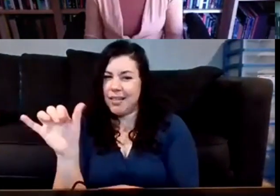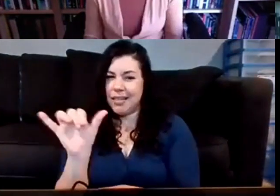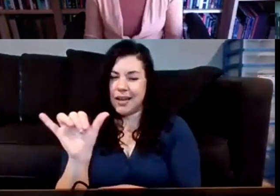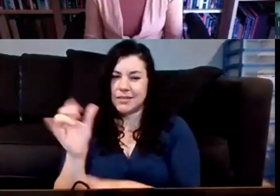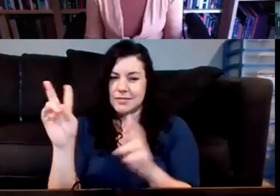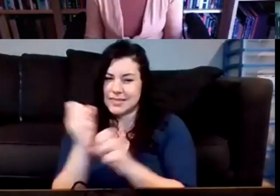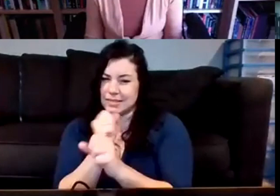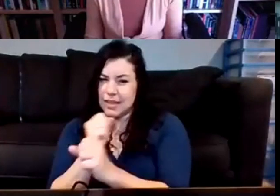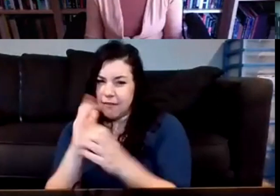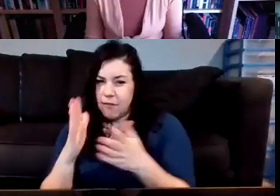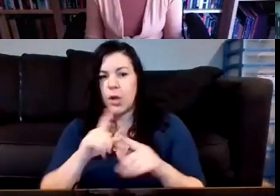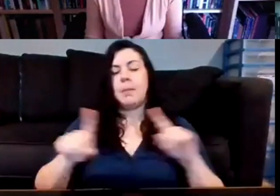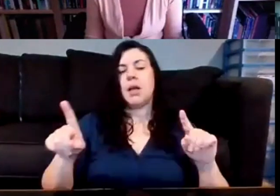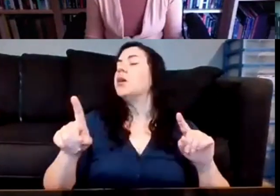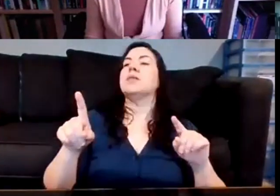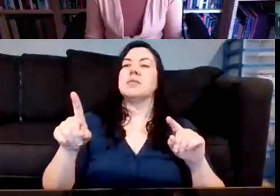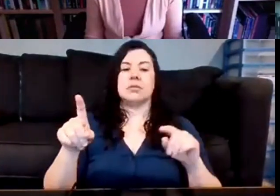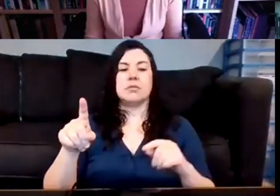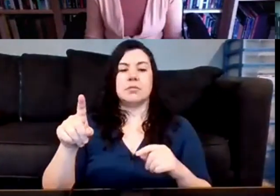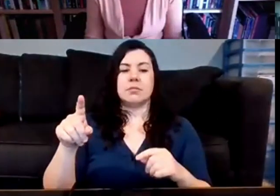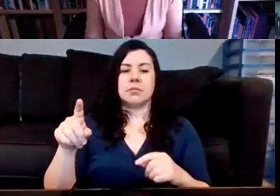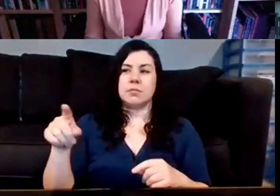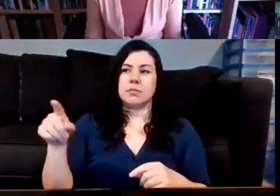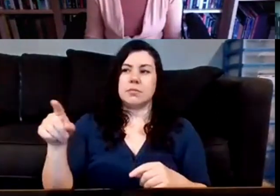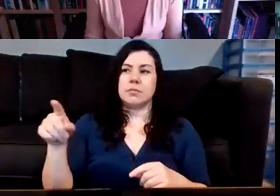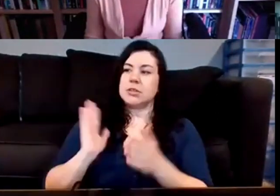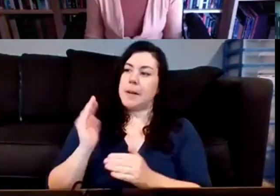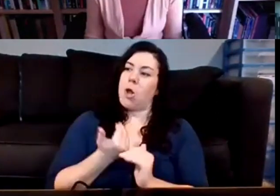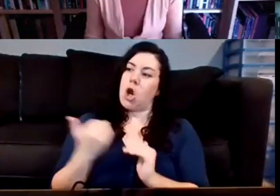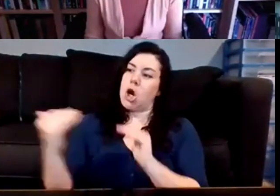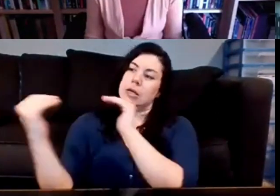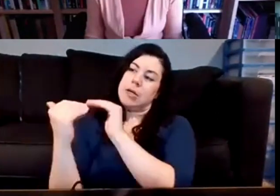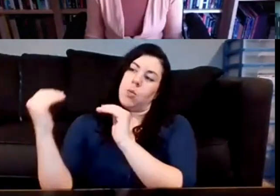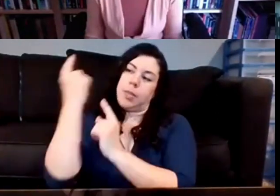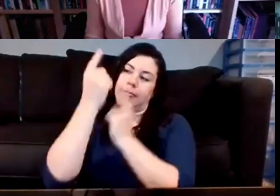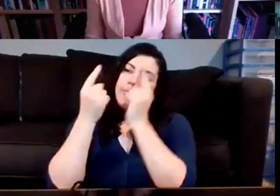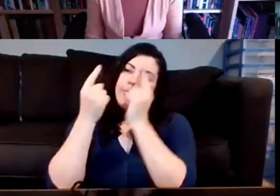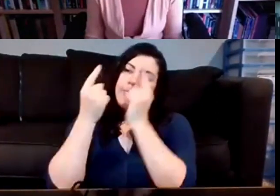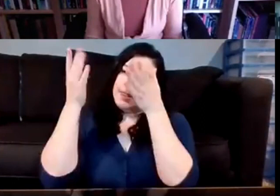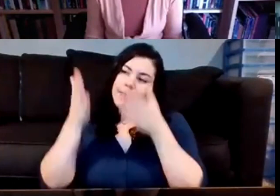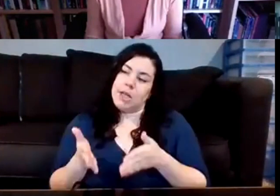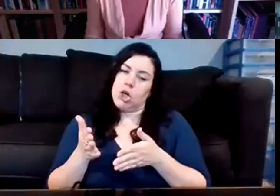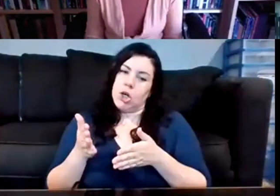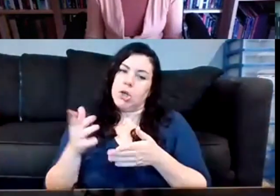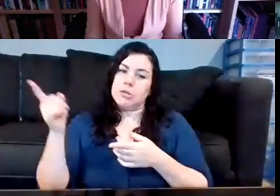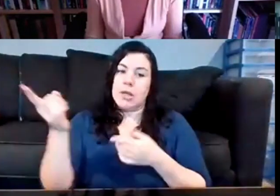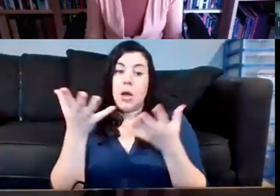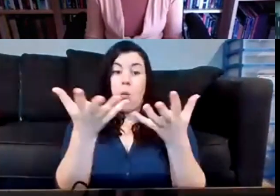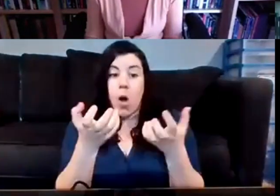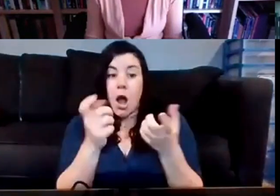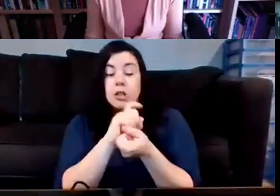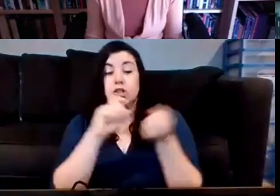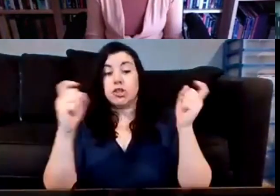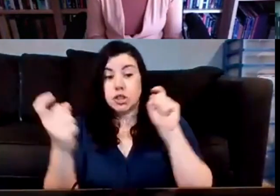referring to, but in a way that many of some of our contemporary thinkers are taught what they're calling for, an abolitionist